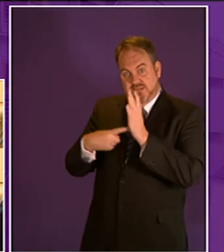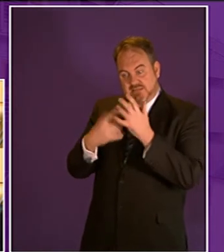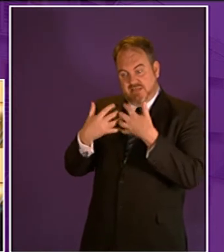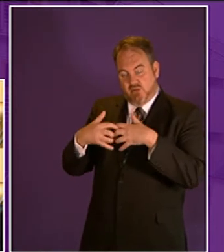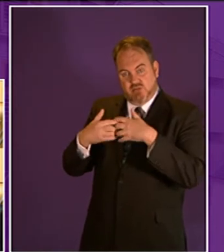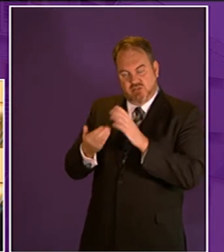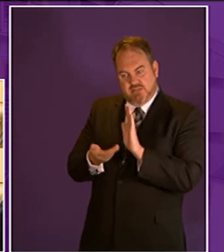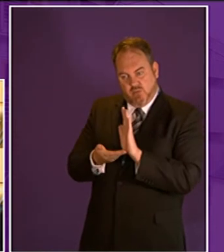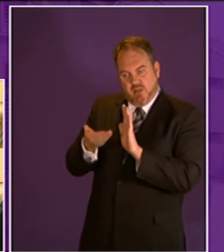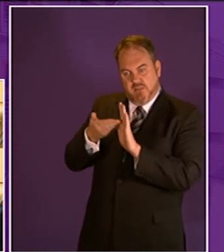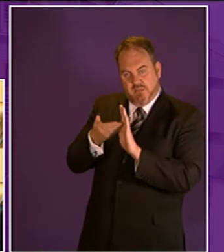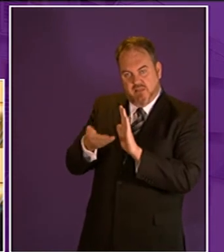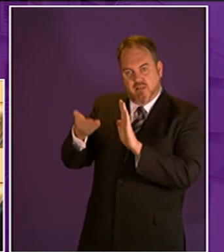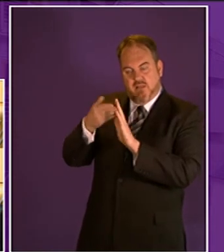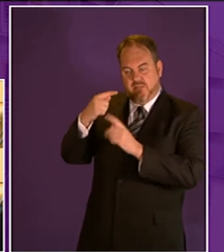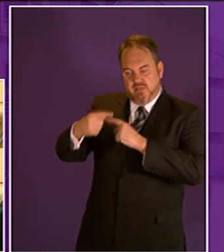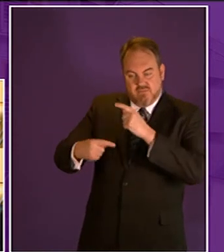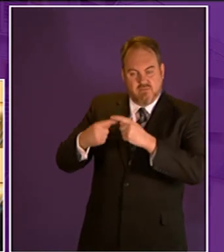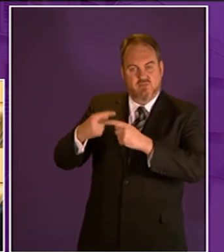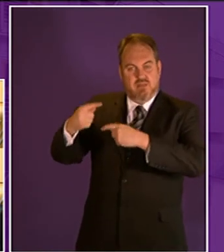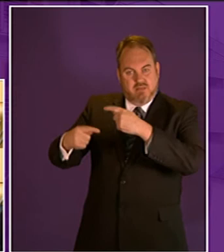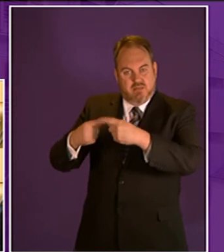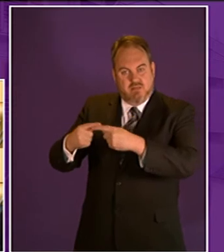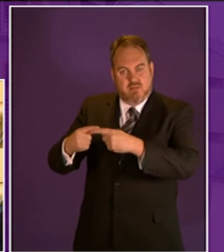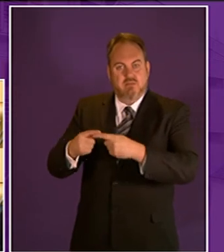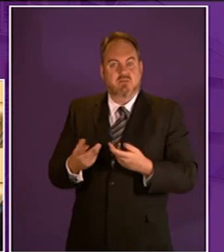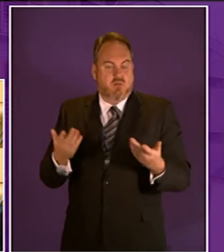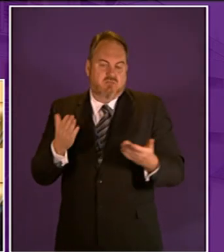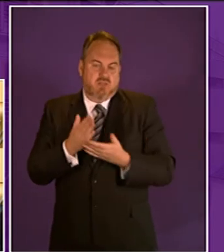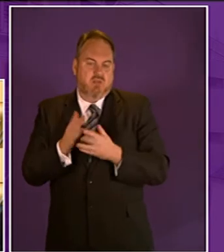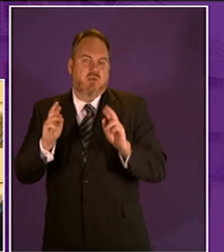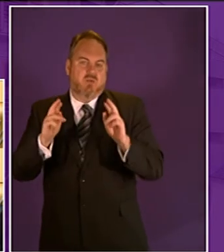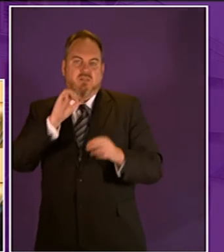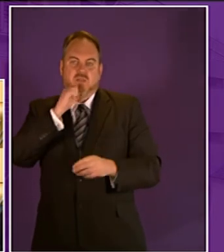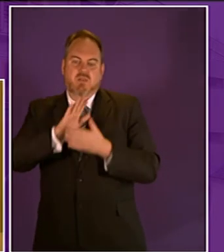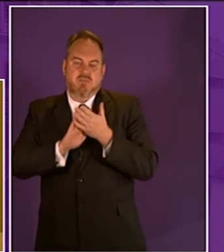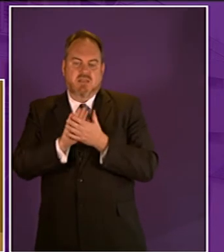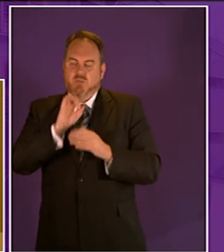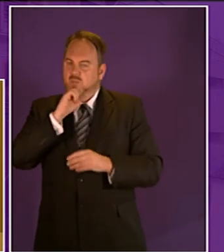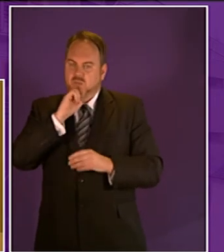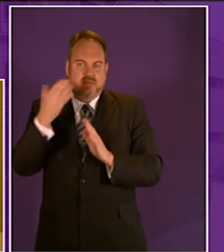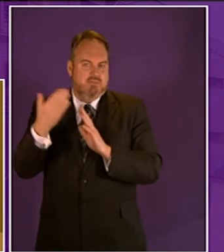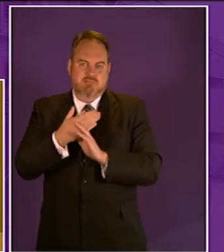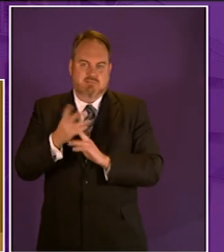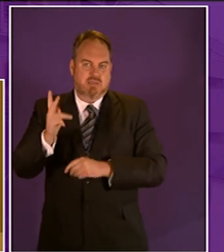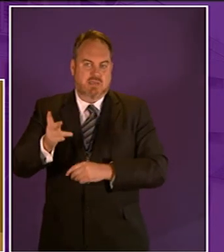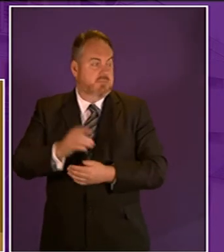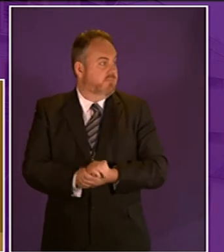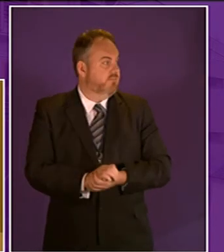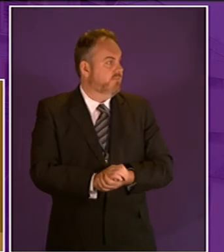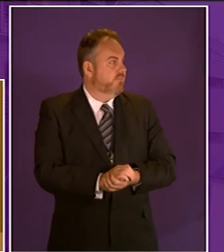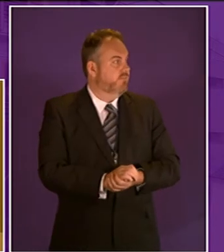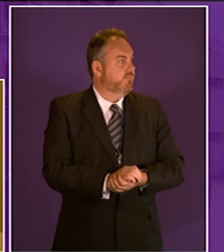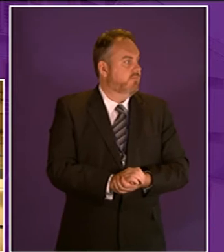up. So hopefully that will provide some reassurance to Anna Sarwar on the issues that he raised. Stuart Stevenson, to be followed